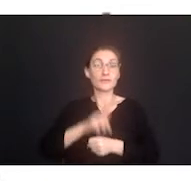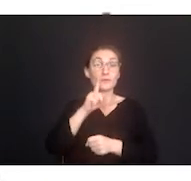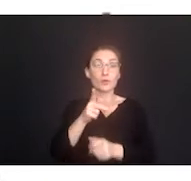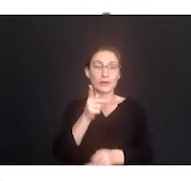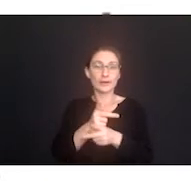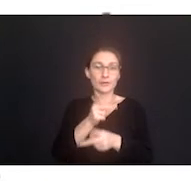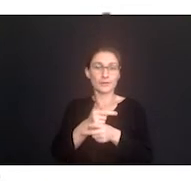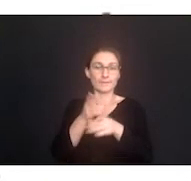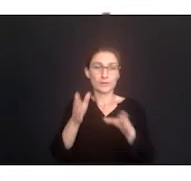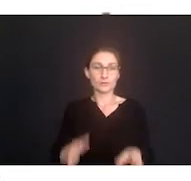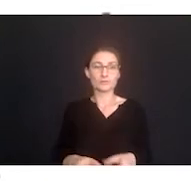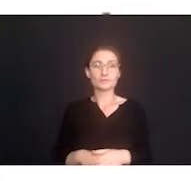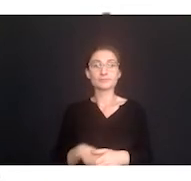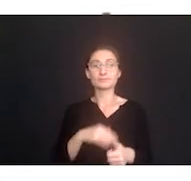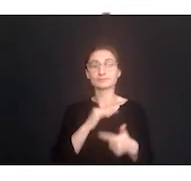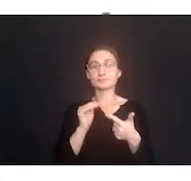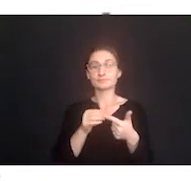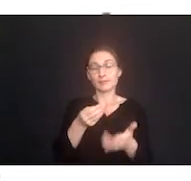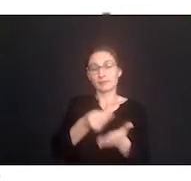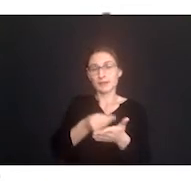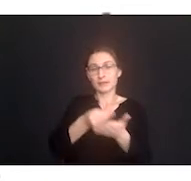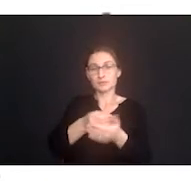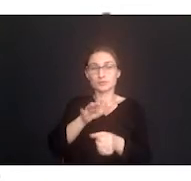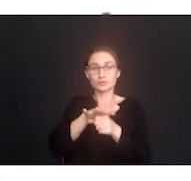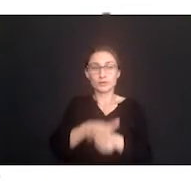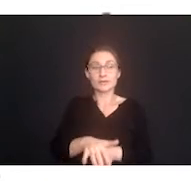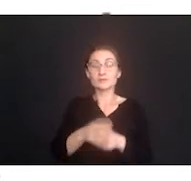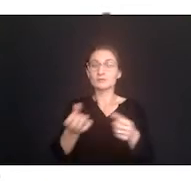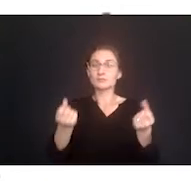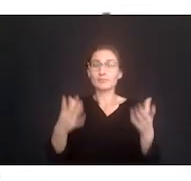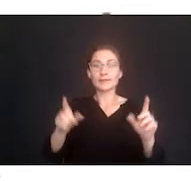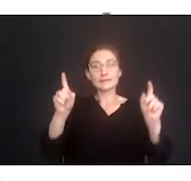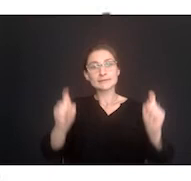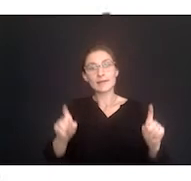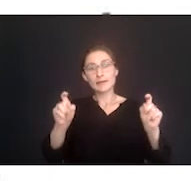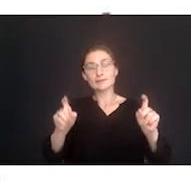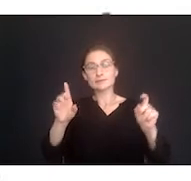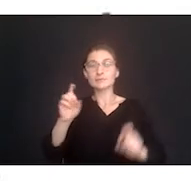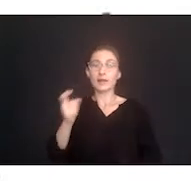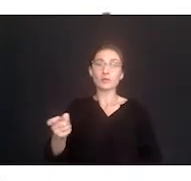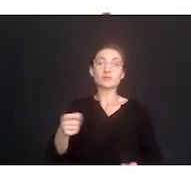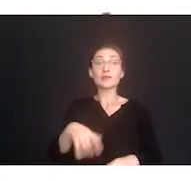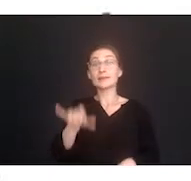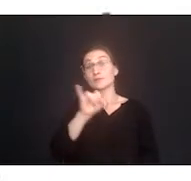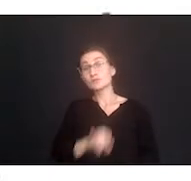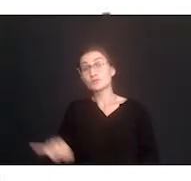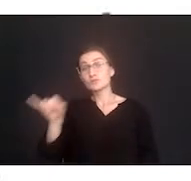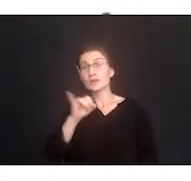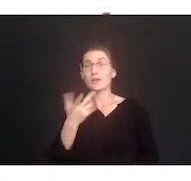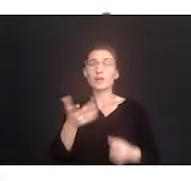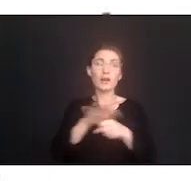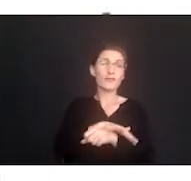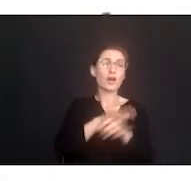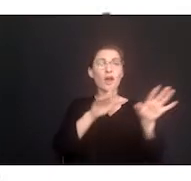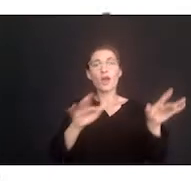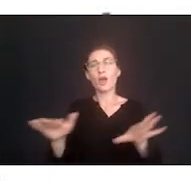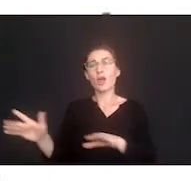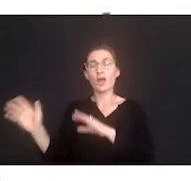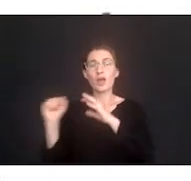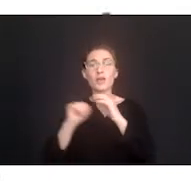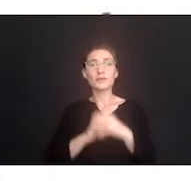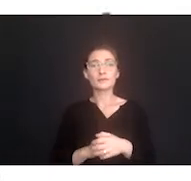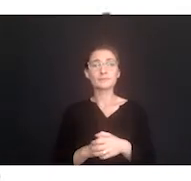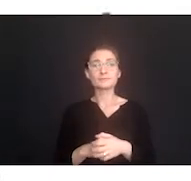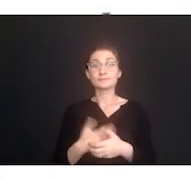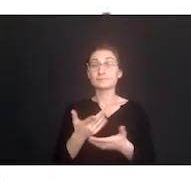to the caregivers. The financial stress as well of diagnostic tests. Do they have insurance? Will it cover it? How much will it cover? Are things that they have to think